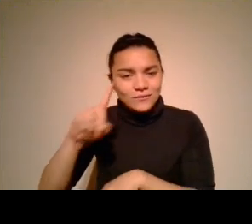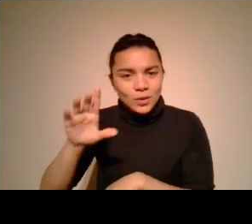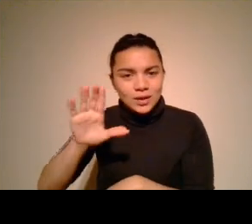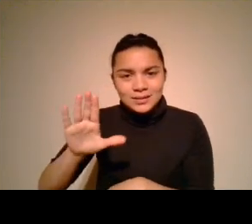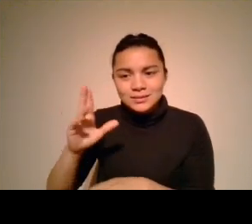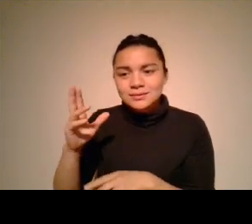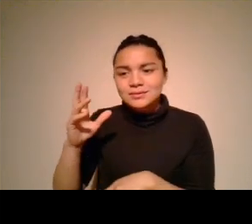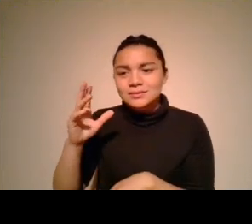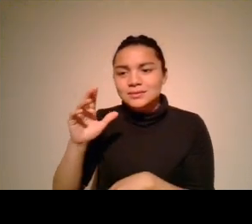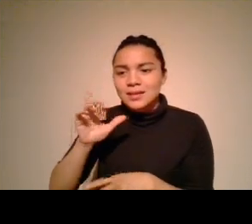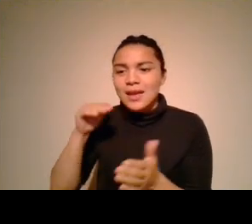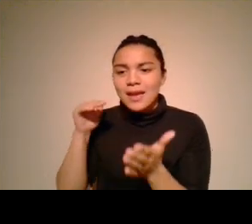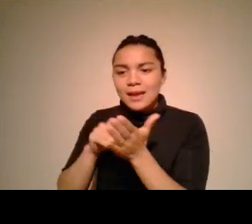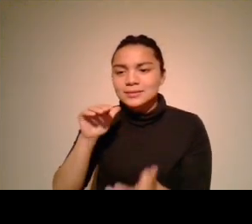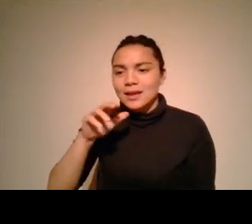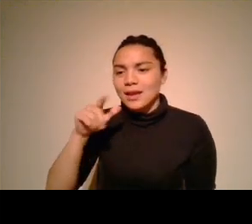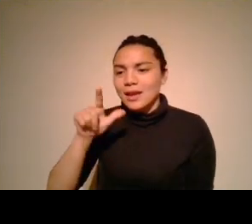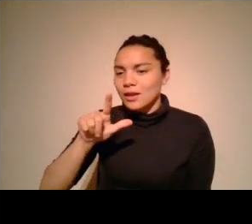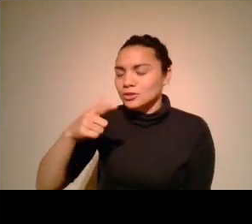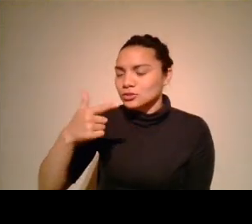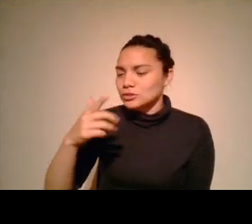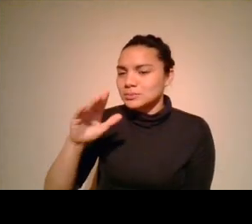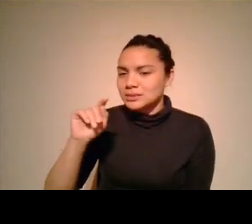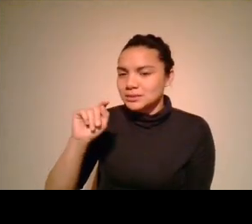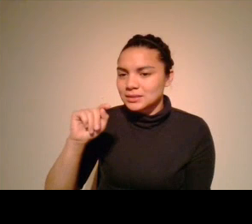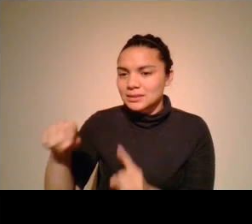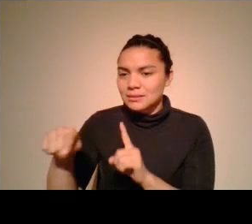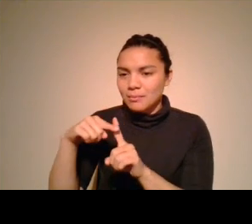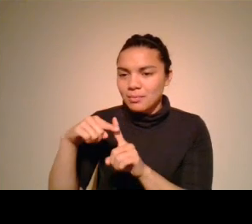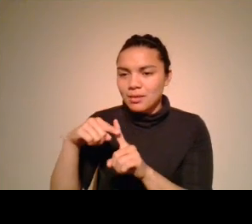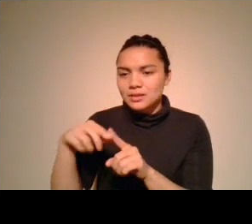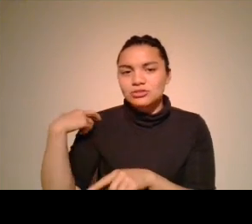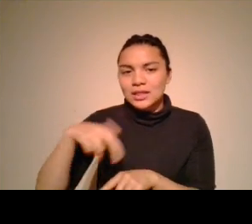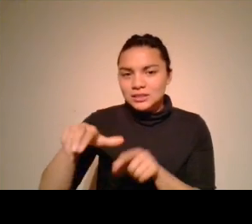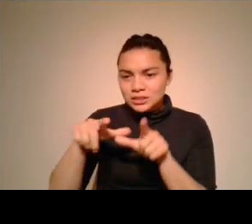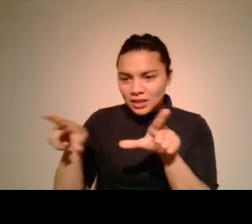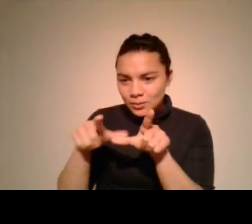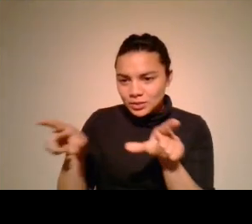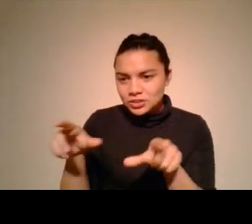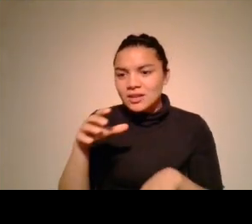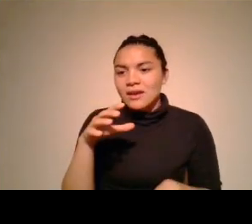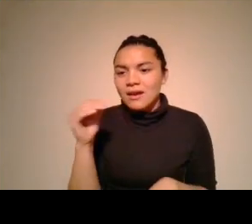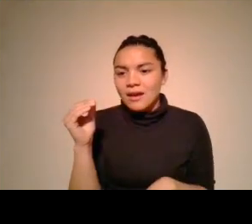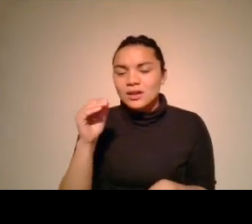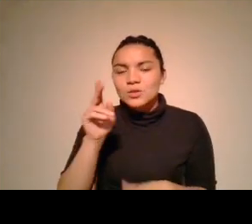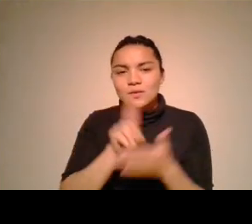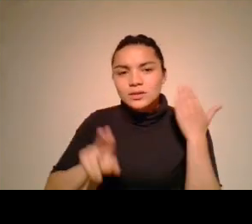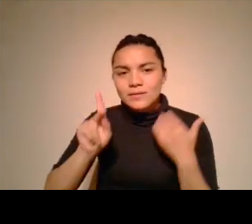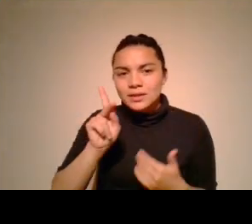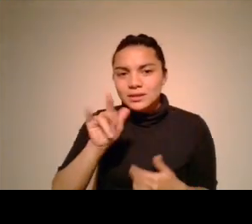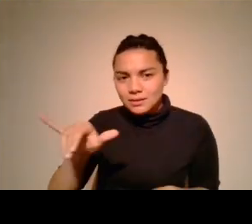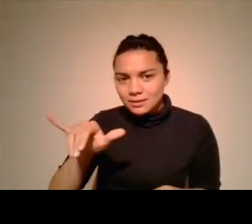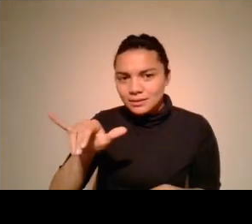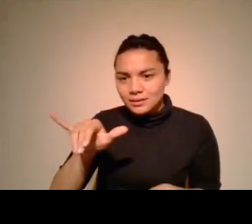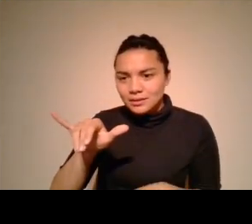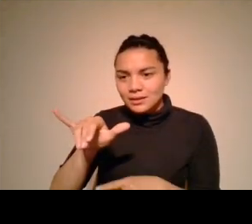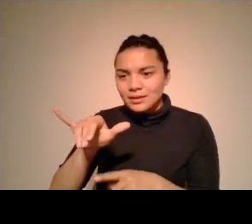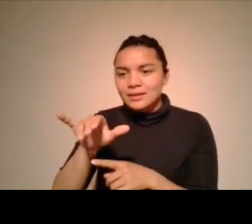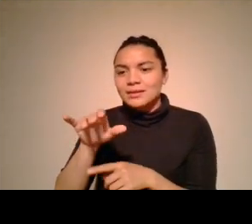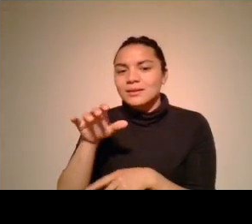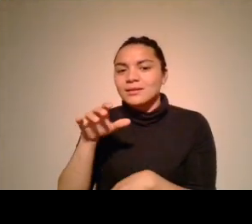language, his programming work at the University of Tennessee and the University of Kentucky, and his organizational work at the LSA